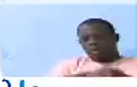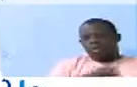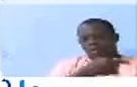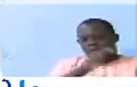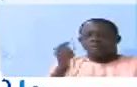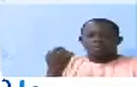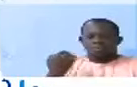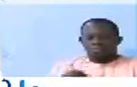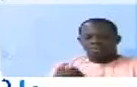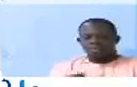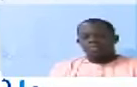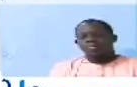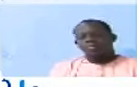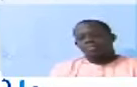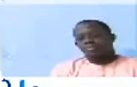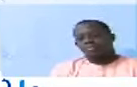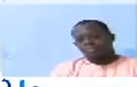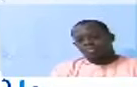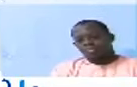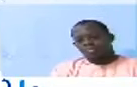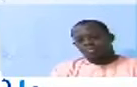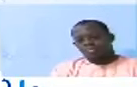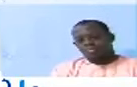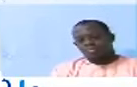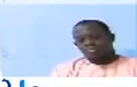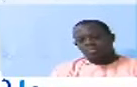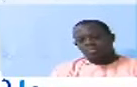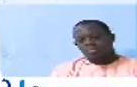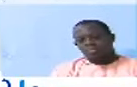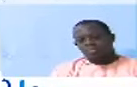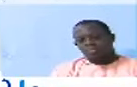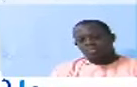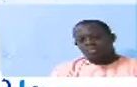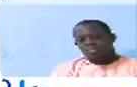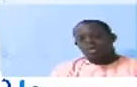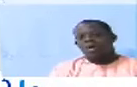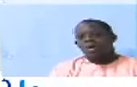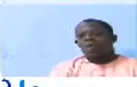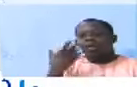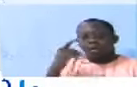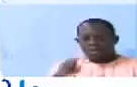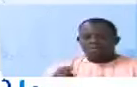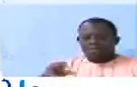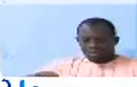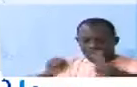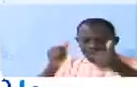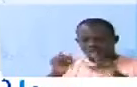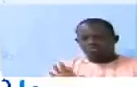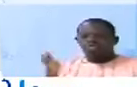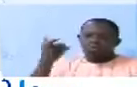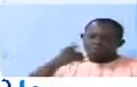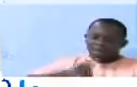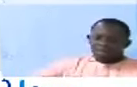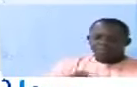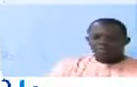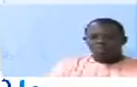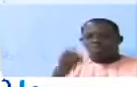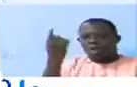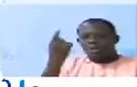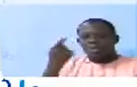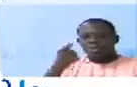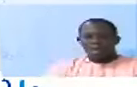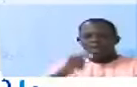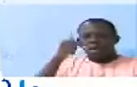nyin karo do bije sinya killing. Then when that started, sometimes we will come just once in